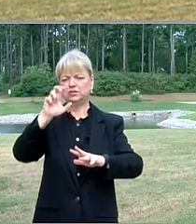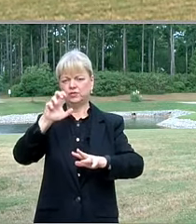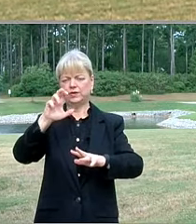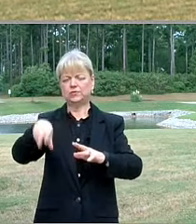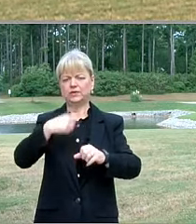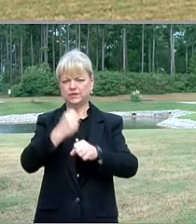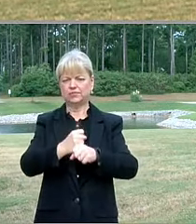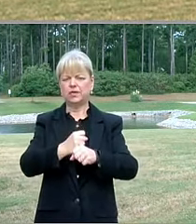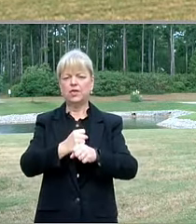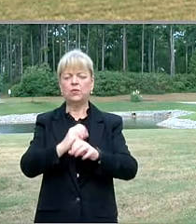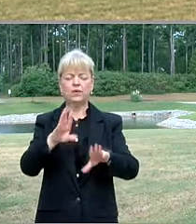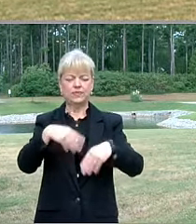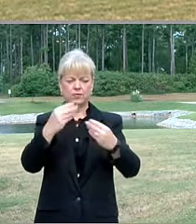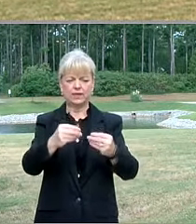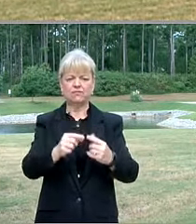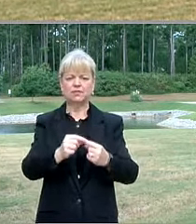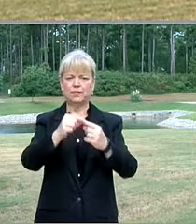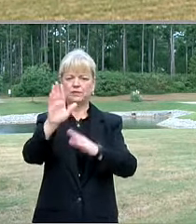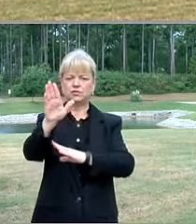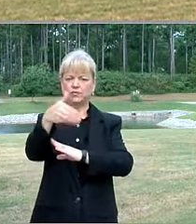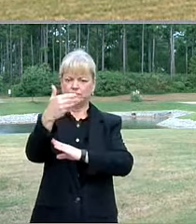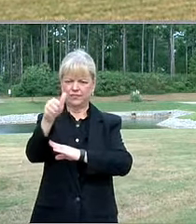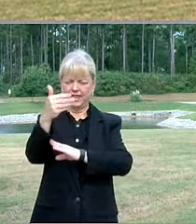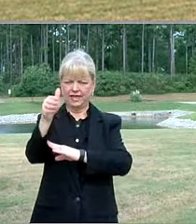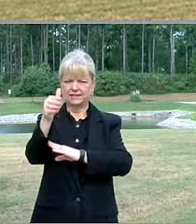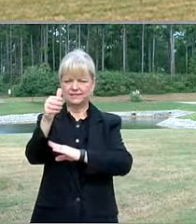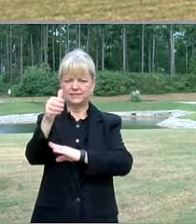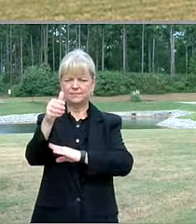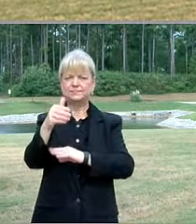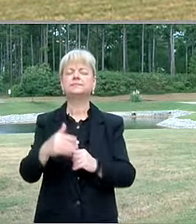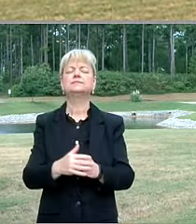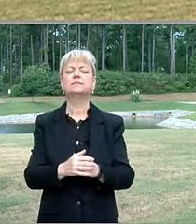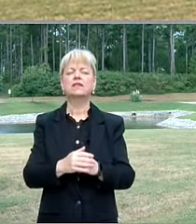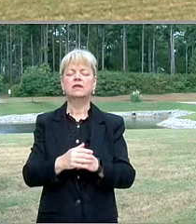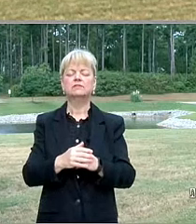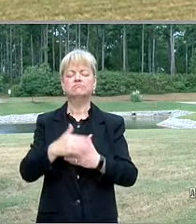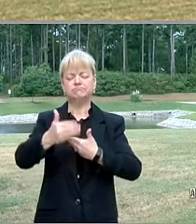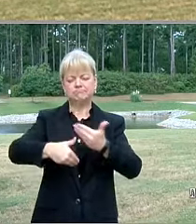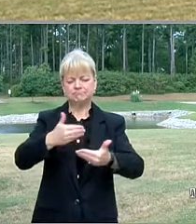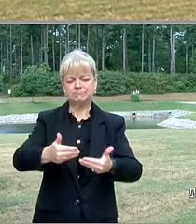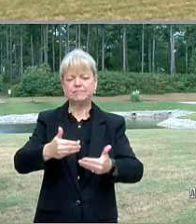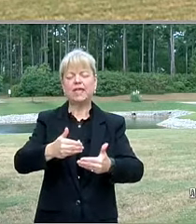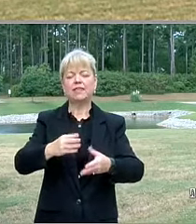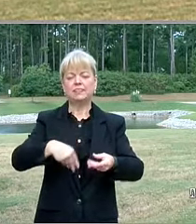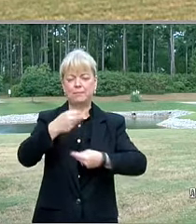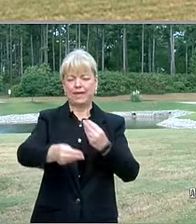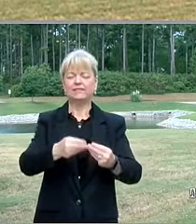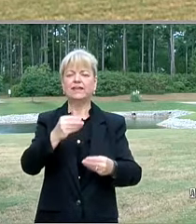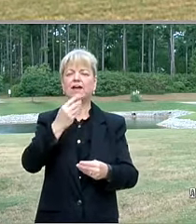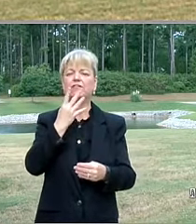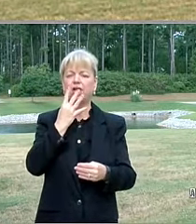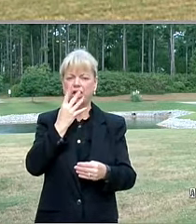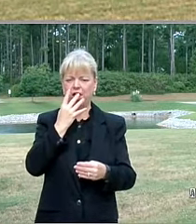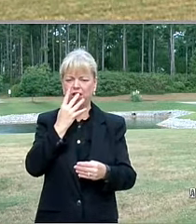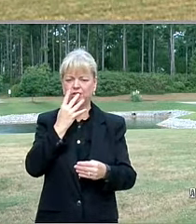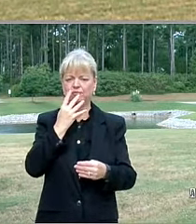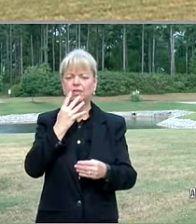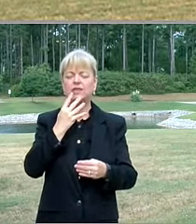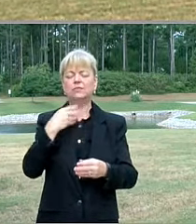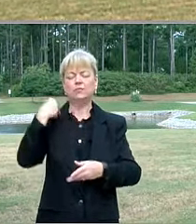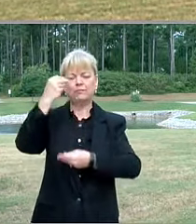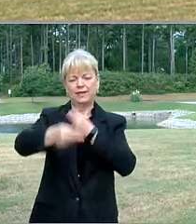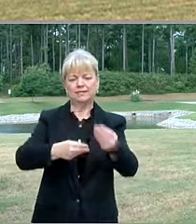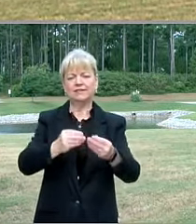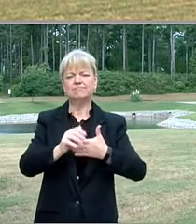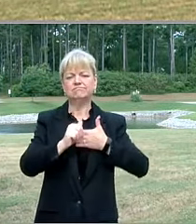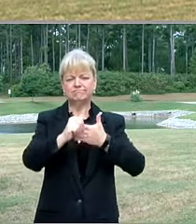by special flags or pennants known as colors. Over time, the passing of the colors became symbolic in identifying new leadership and